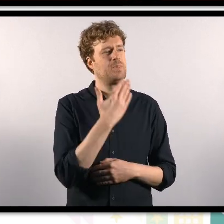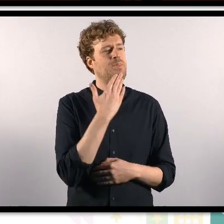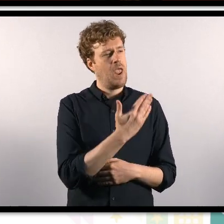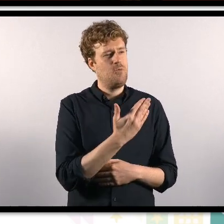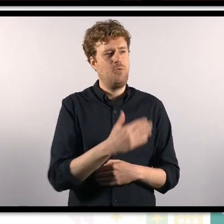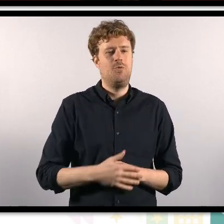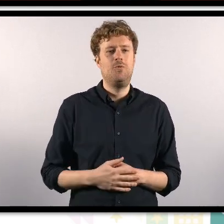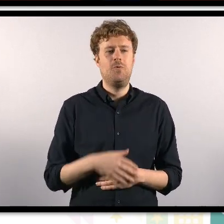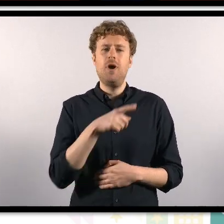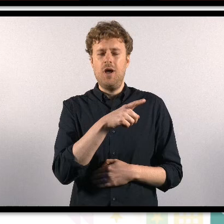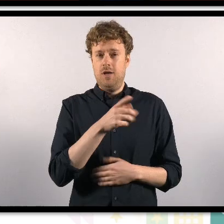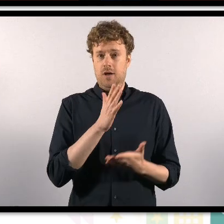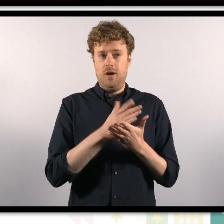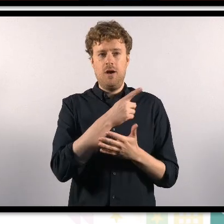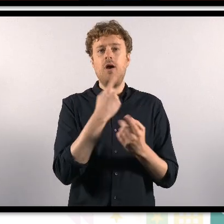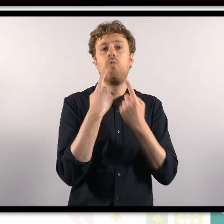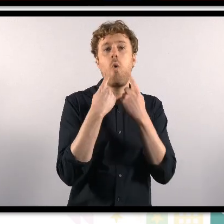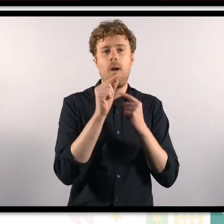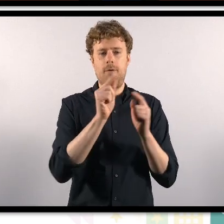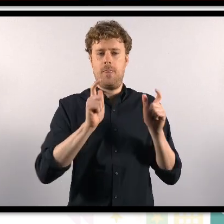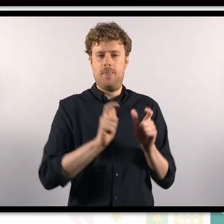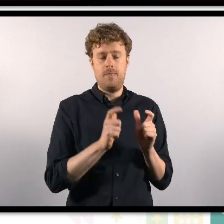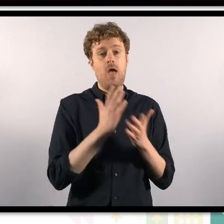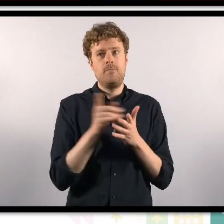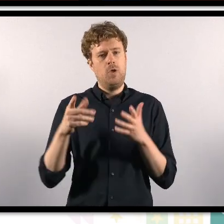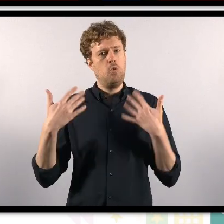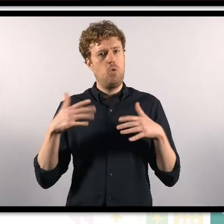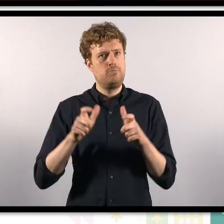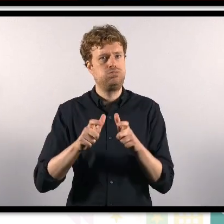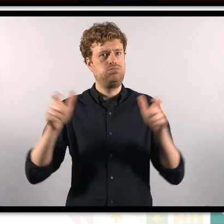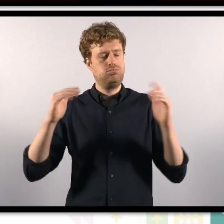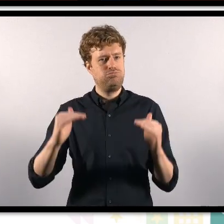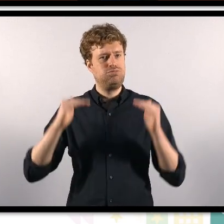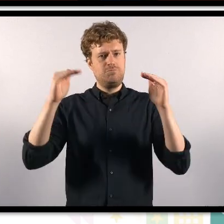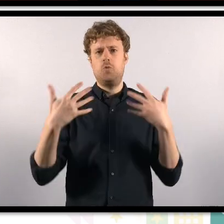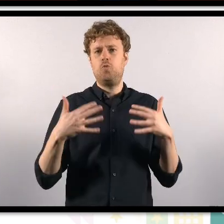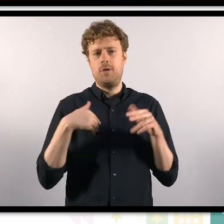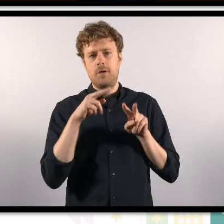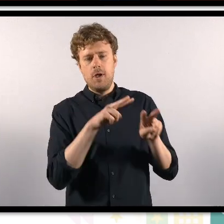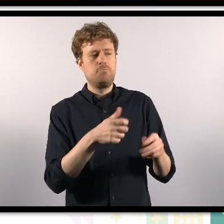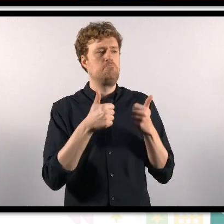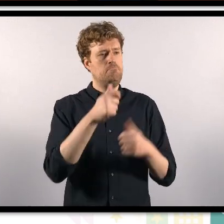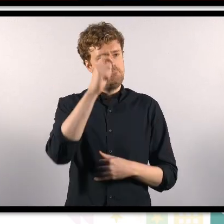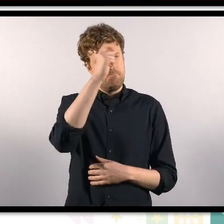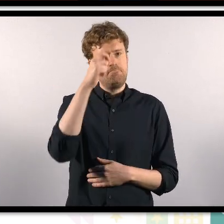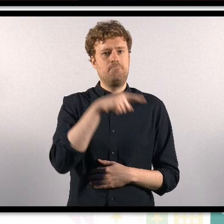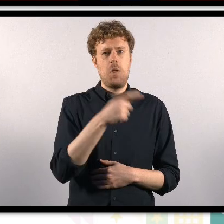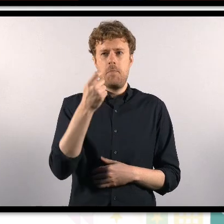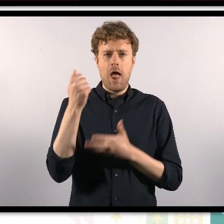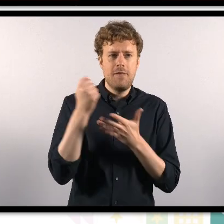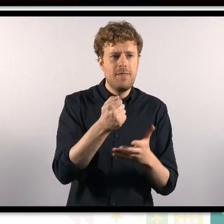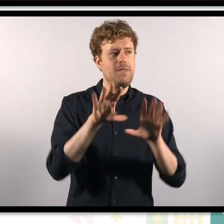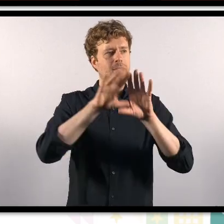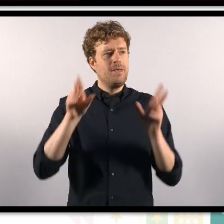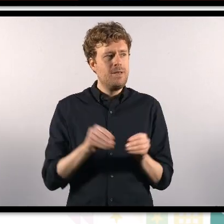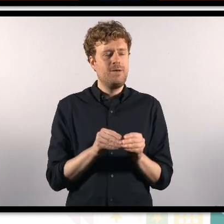very much kudos to him personally in driving a lot of that work at SAP. And always excited to see CNCFA projects used in the way they were intended,